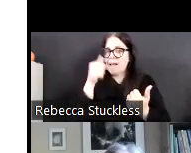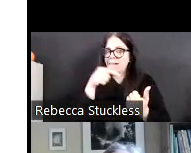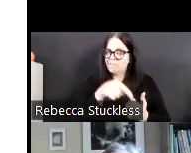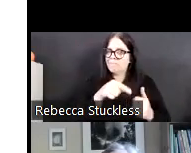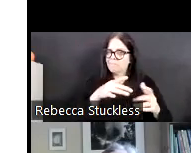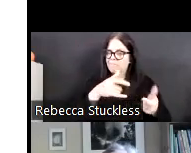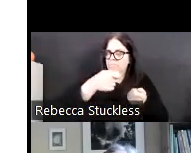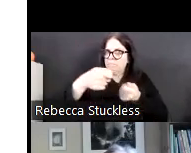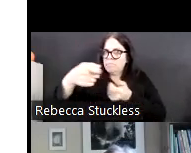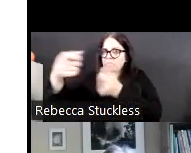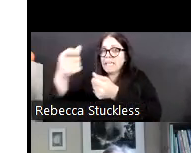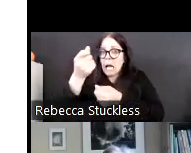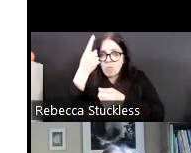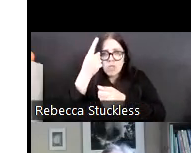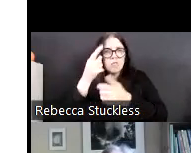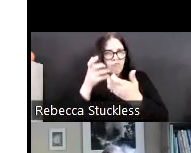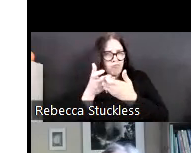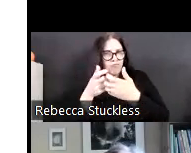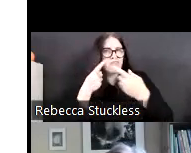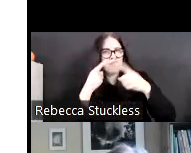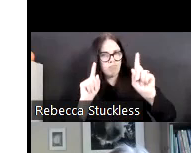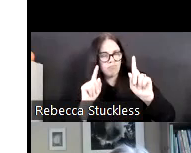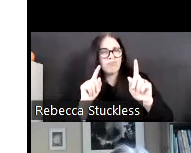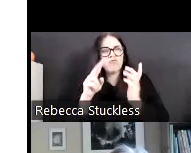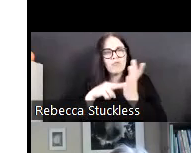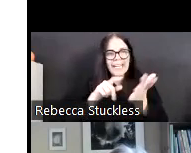in the comprehension and reading efficiency, etc.